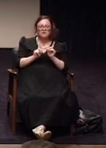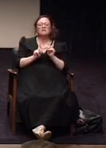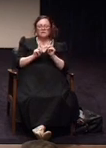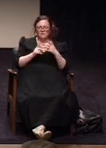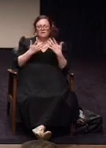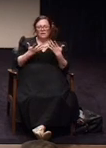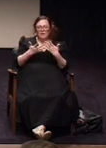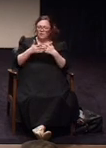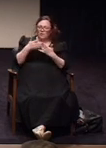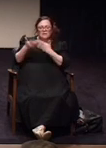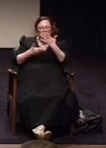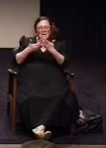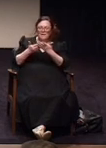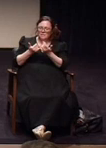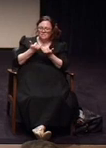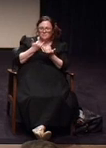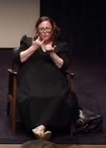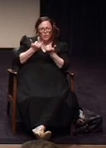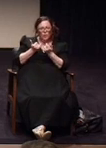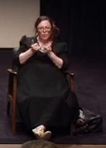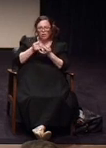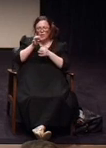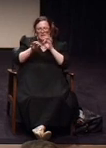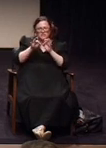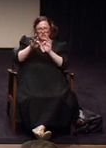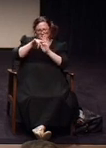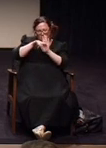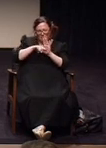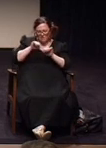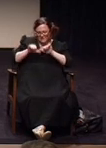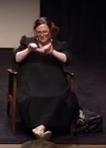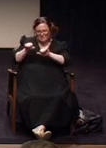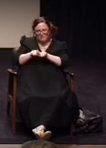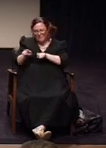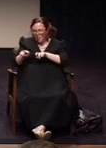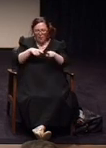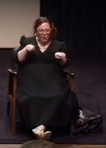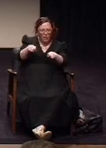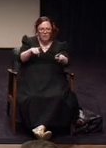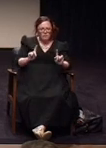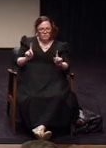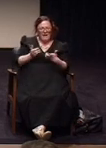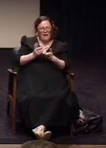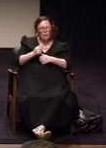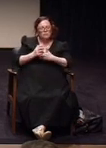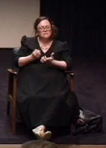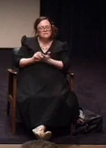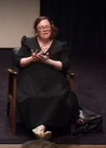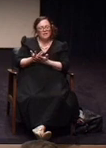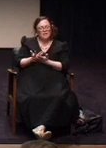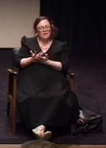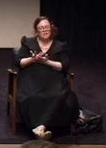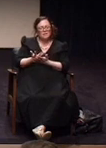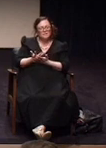the development of the call takers question tree, or I would like actually to more, it's a question tree